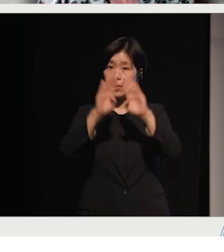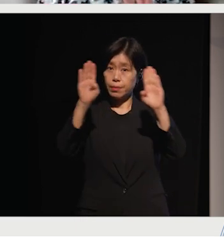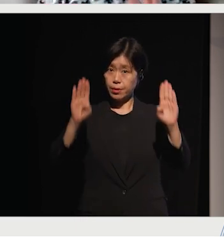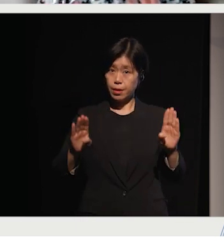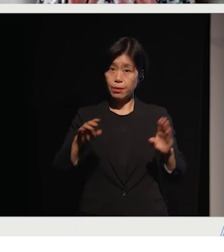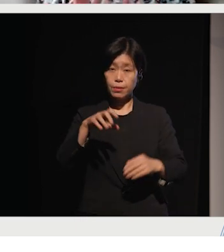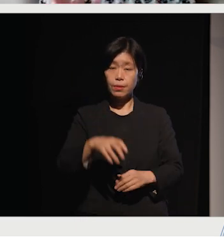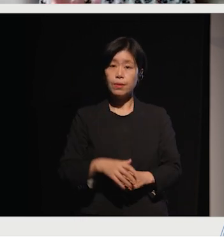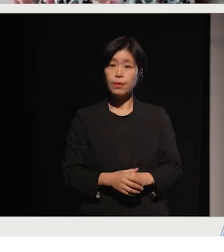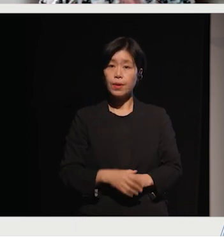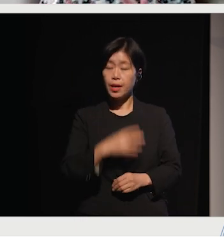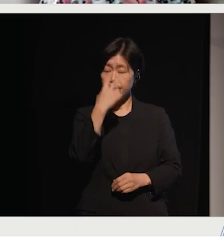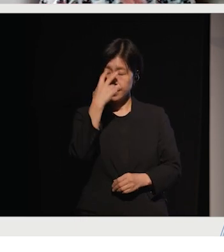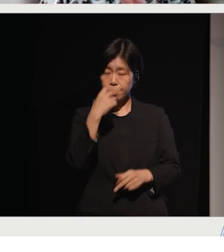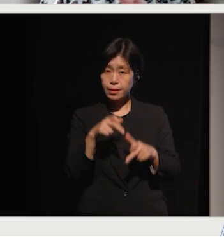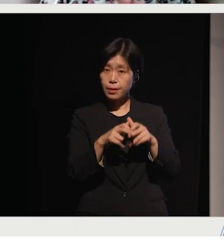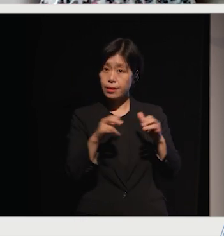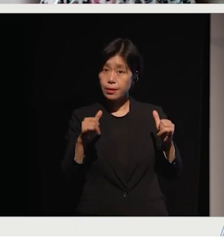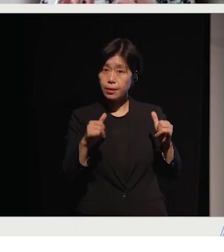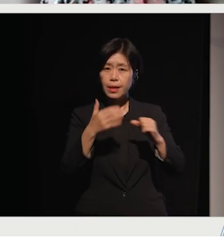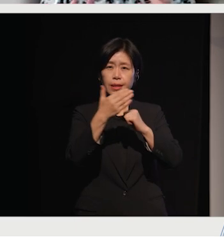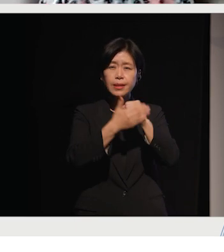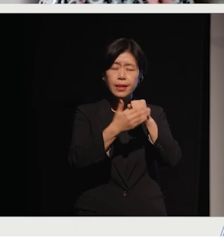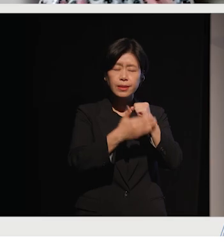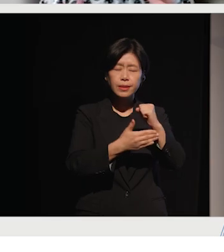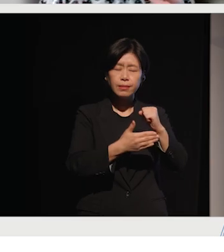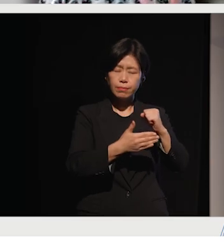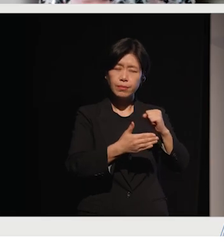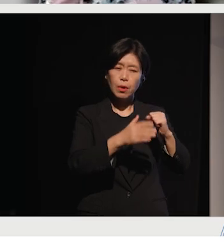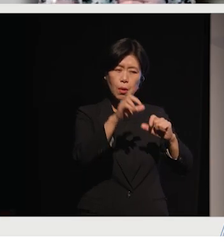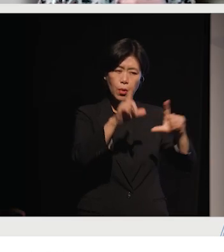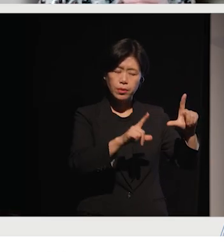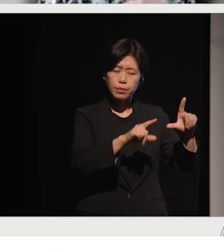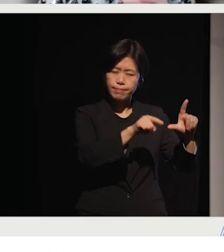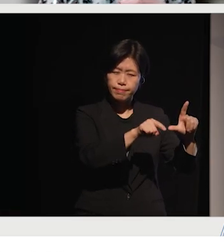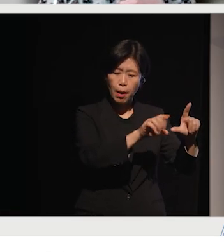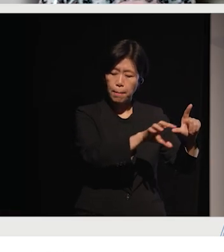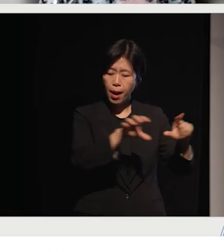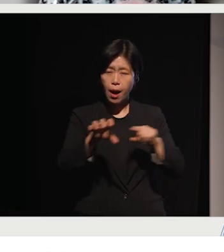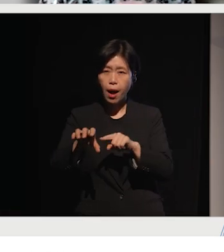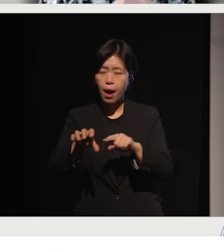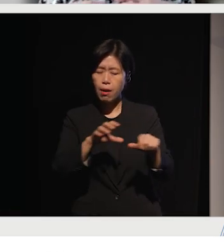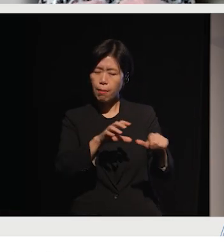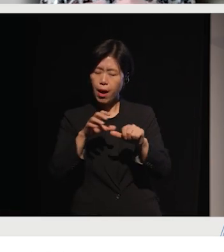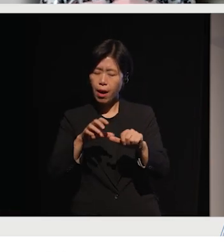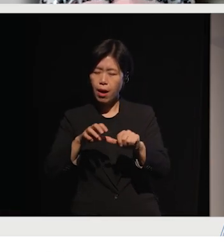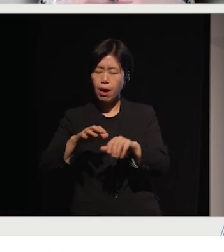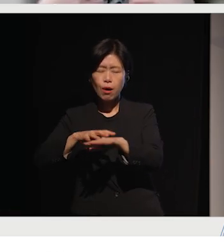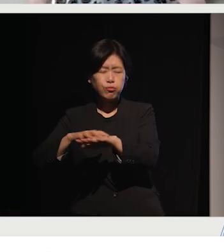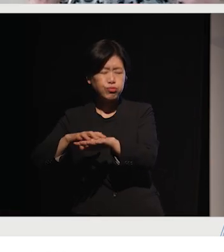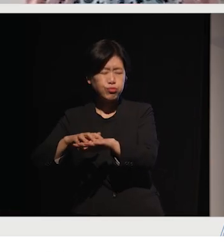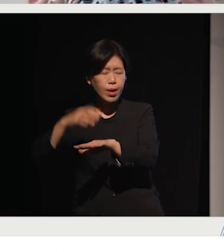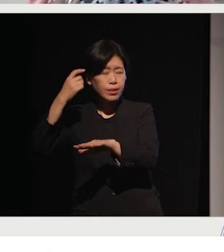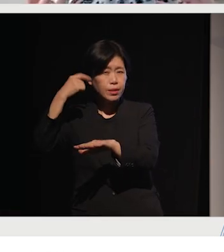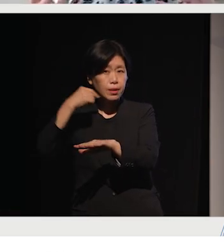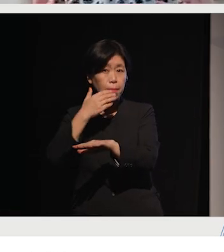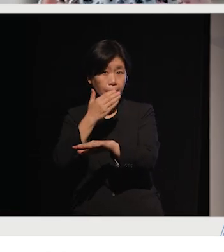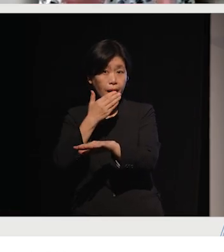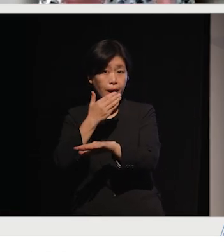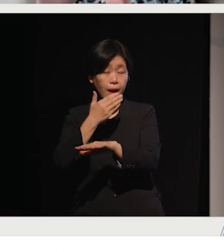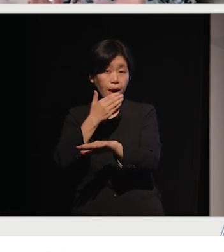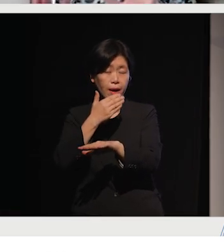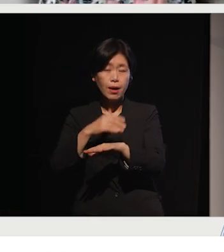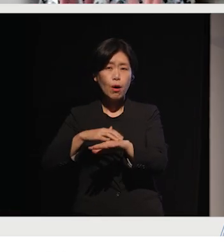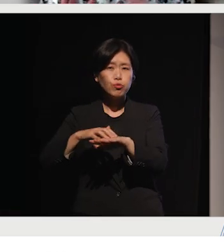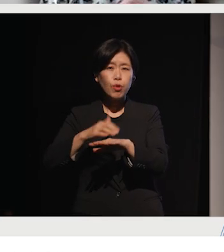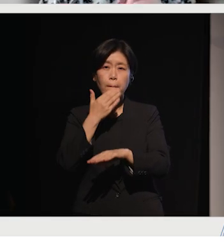tactile photographs that represent light pollution, so that someone who's blind and might not be able to see the